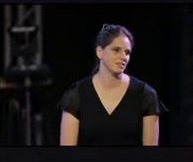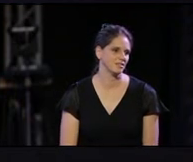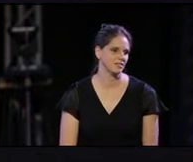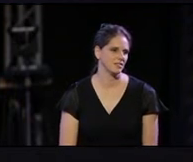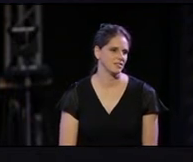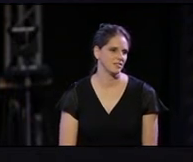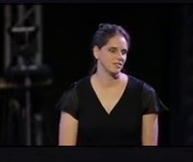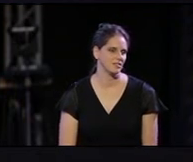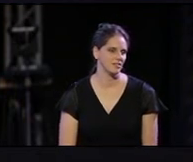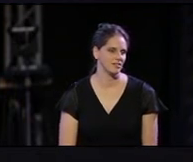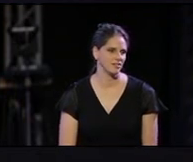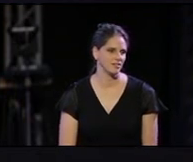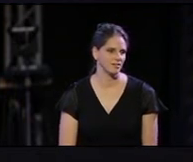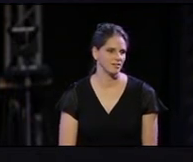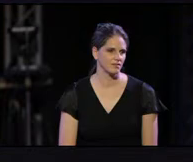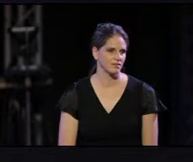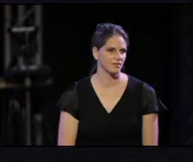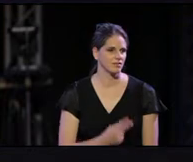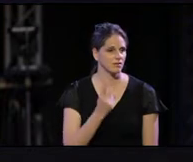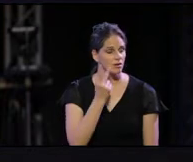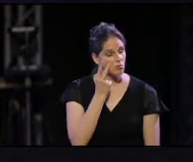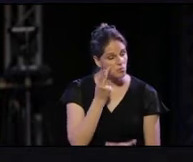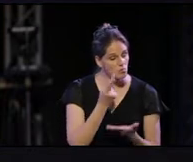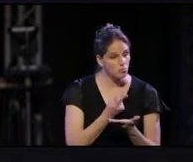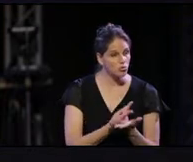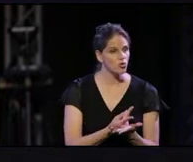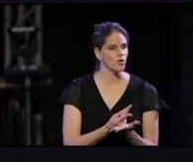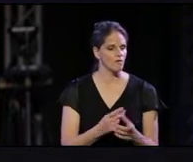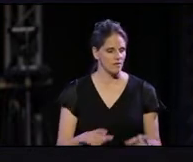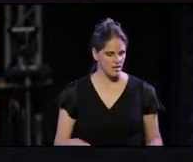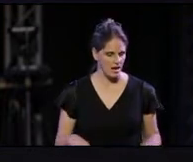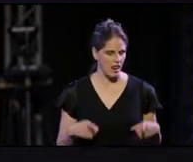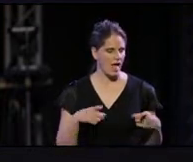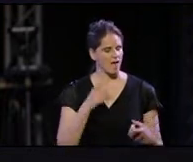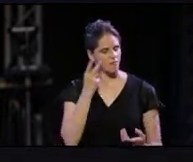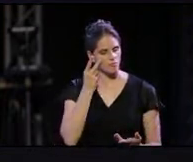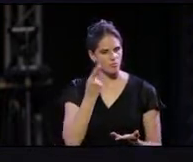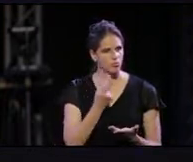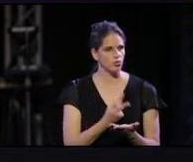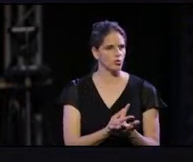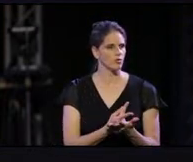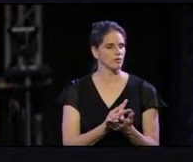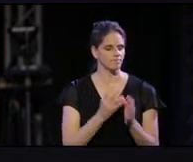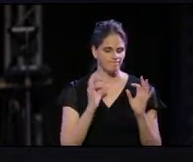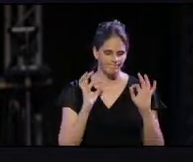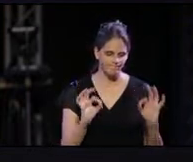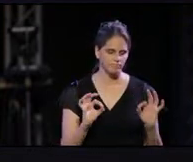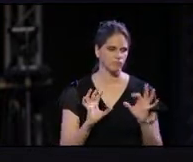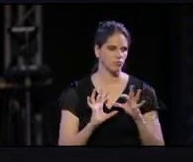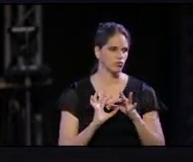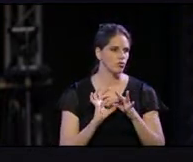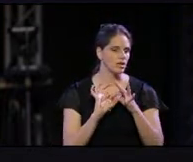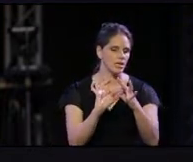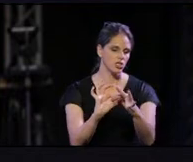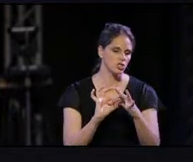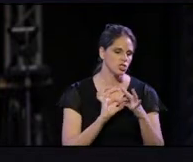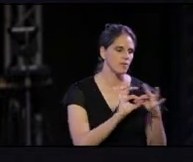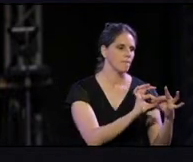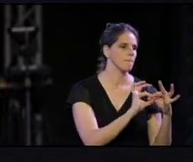What he does is he proves his life in real relationships with real